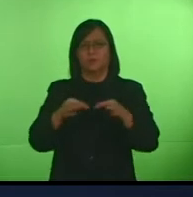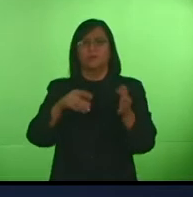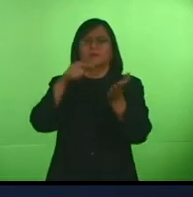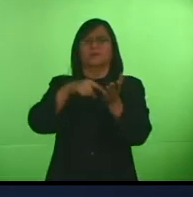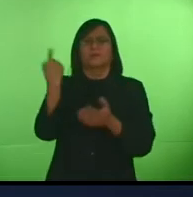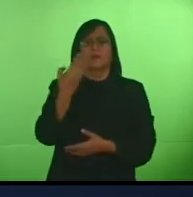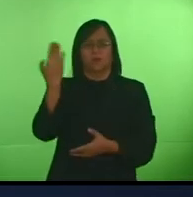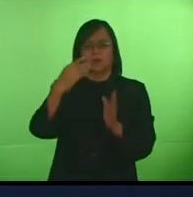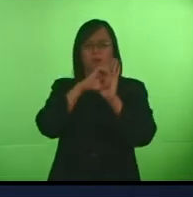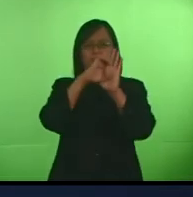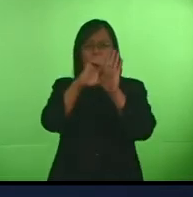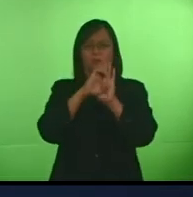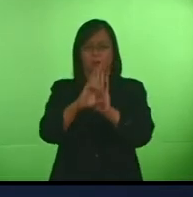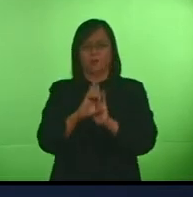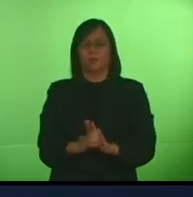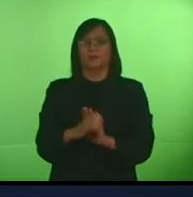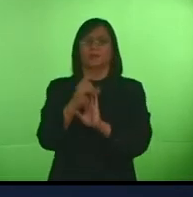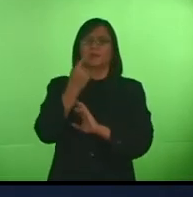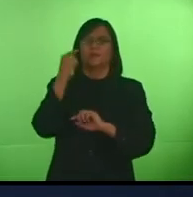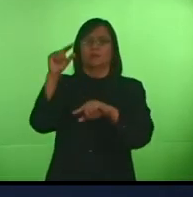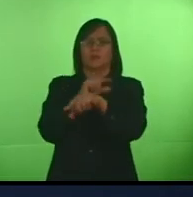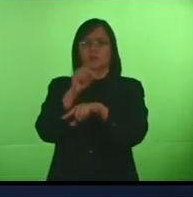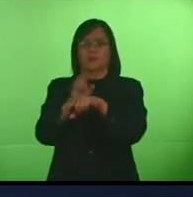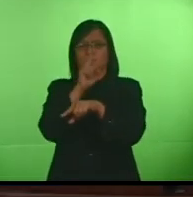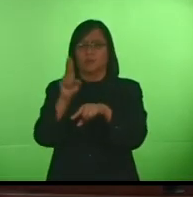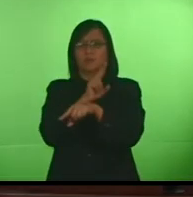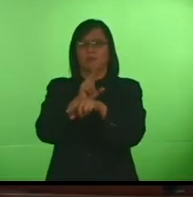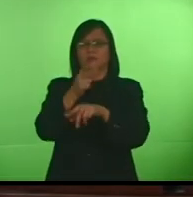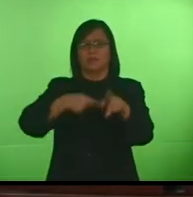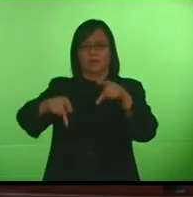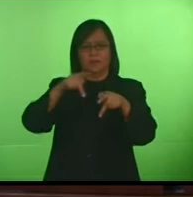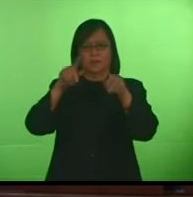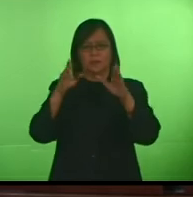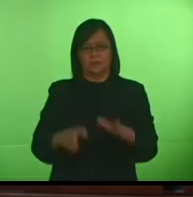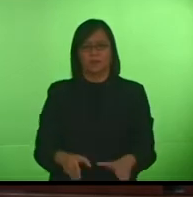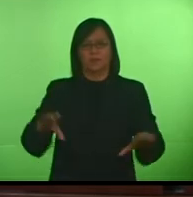data that are commonly used by people when they do research.